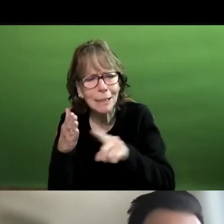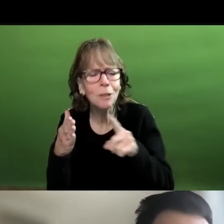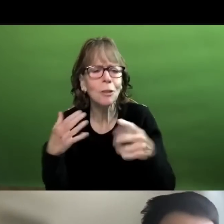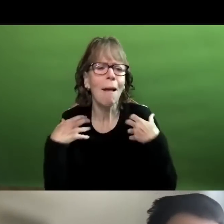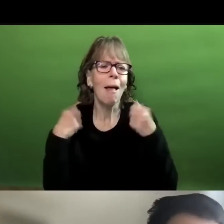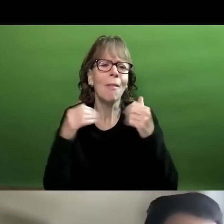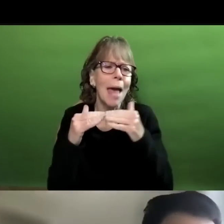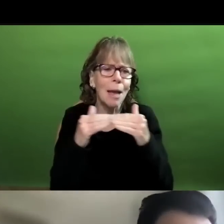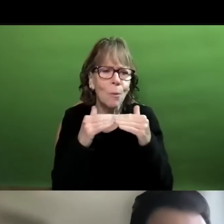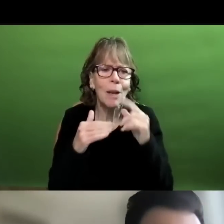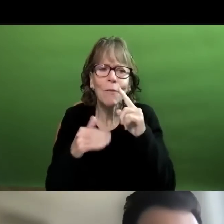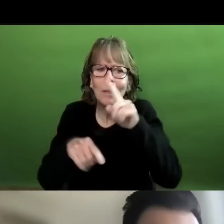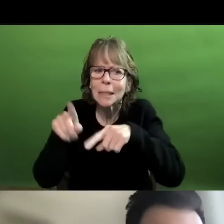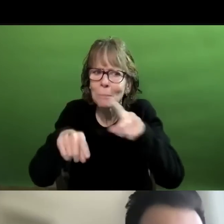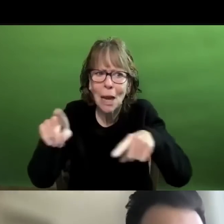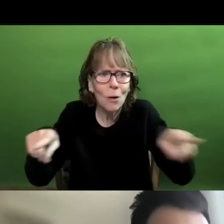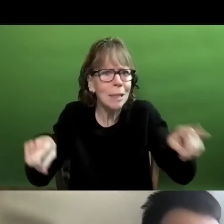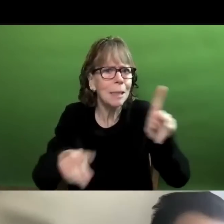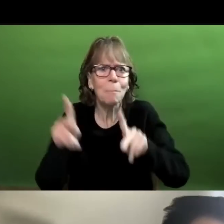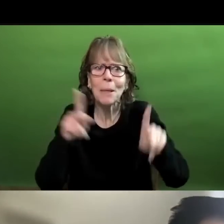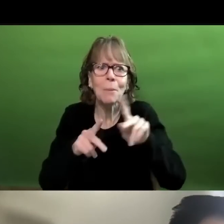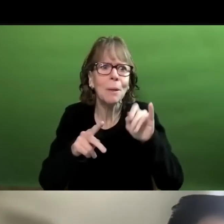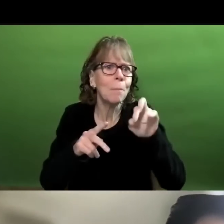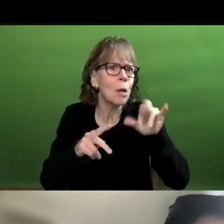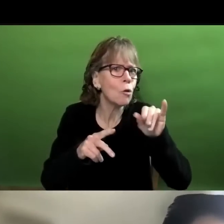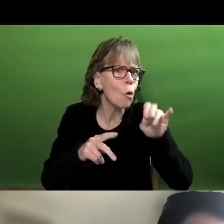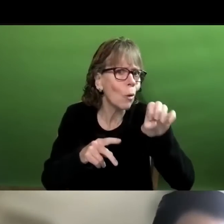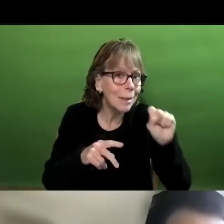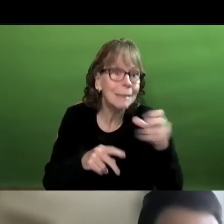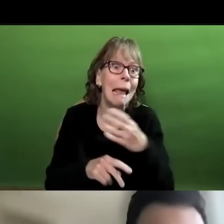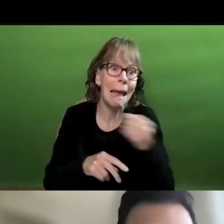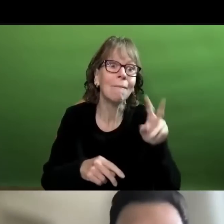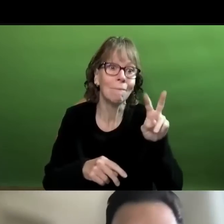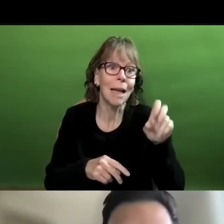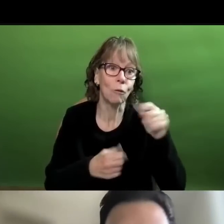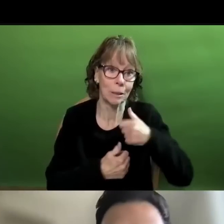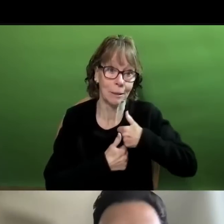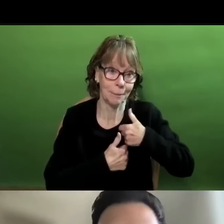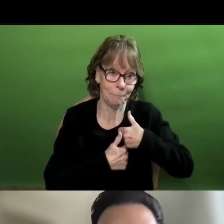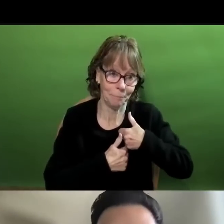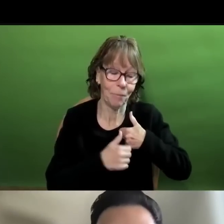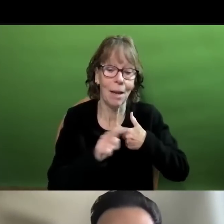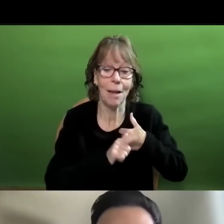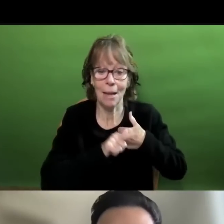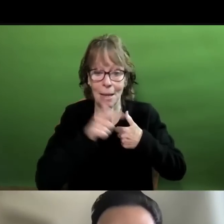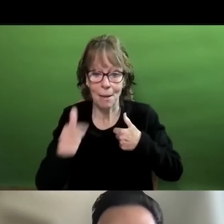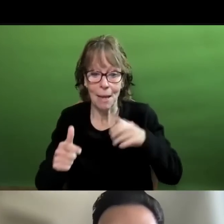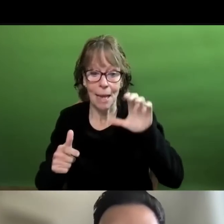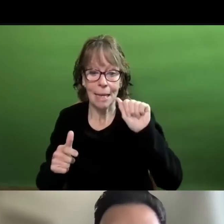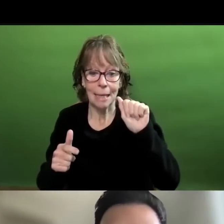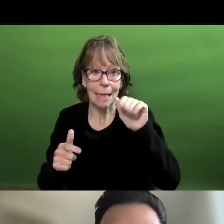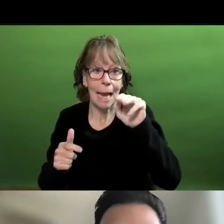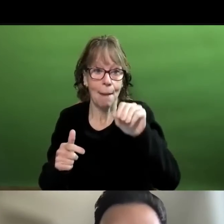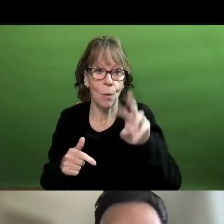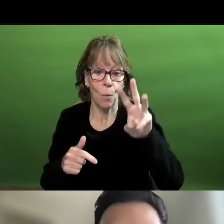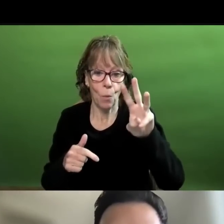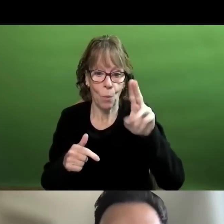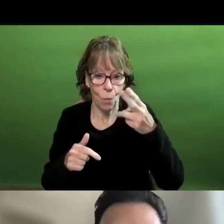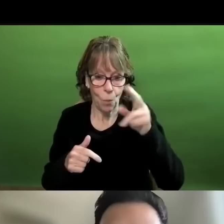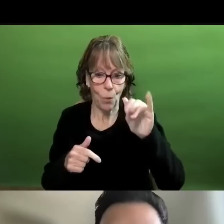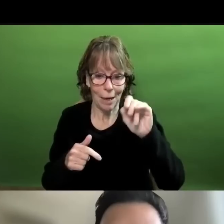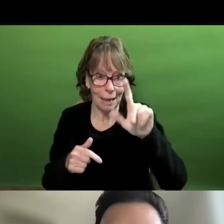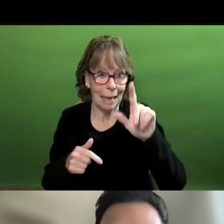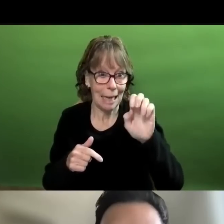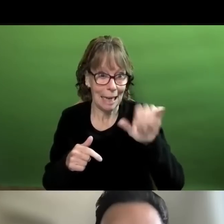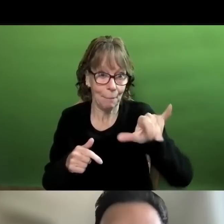health disparities for minority populations of veterans. Next, after that, we'll hear from Cameron T. Whitley, PhD. Dr.